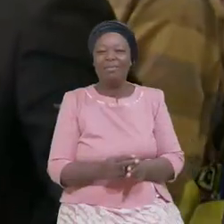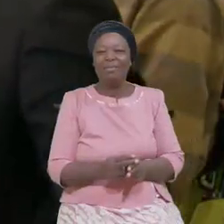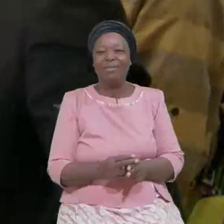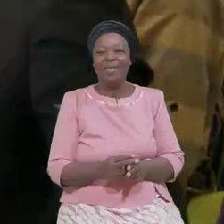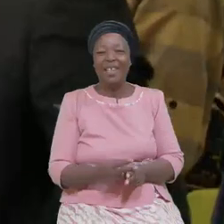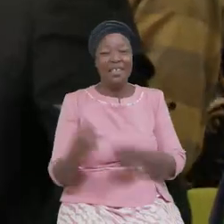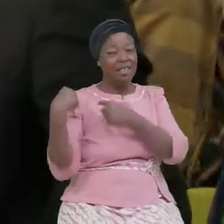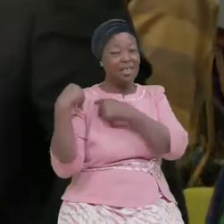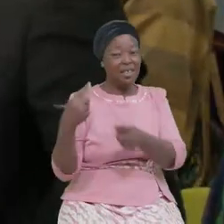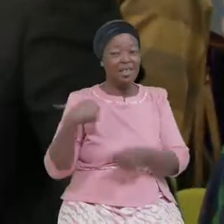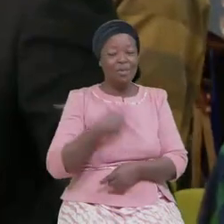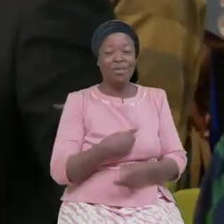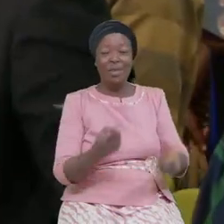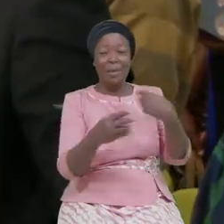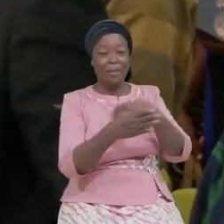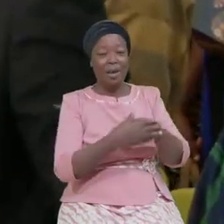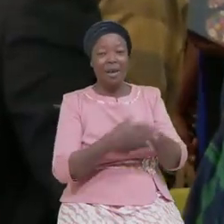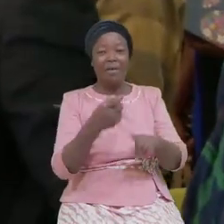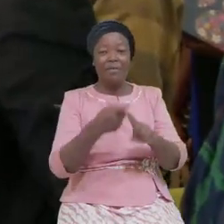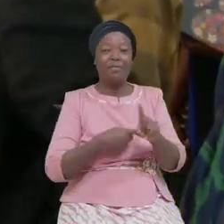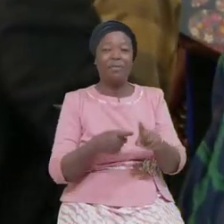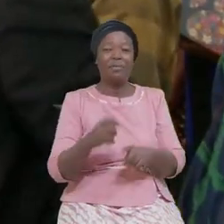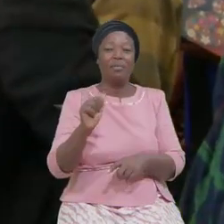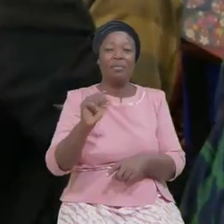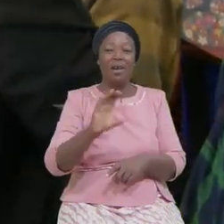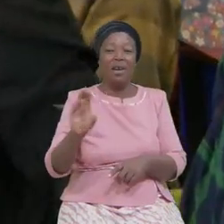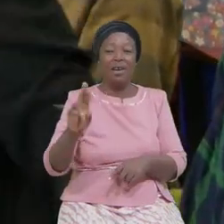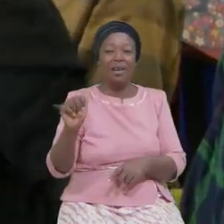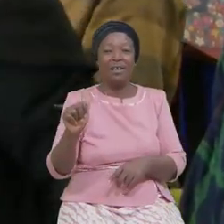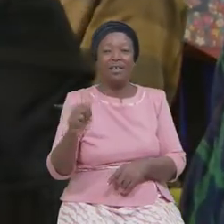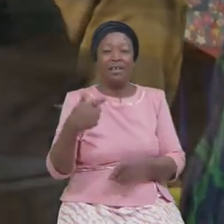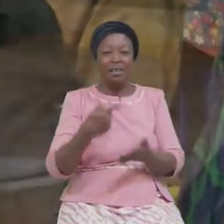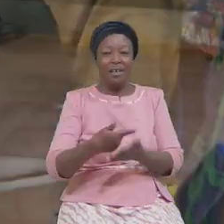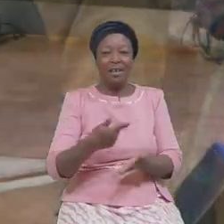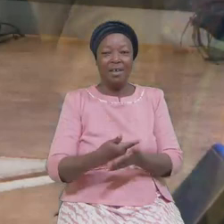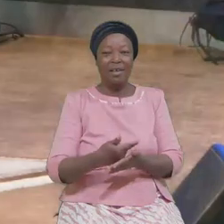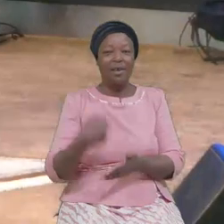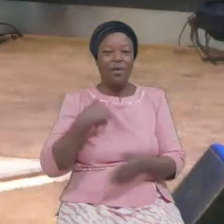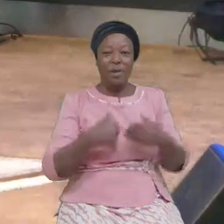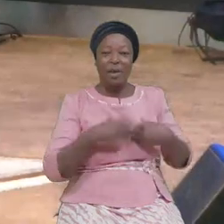Since we came back from Accra, Ghana, we've been hearing